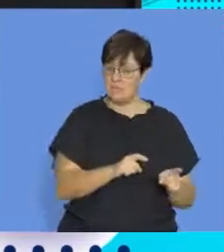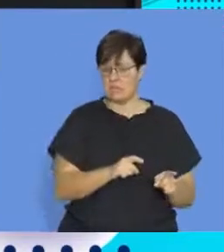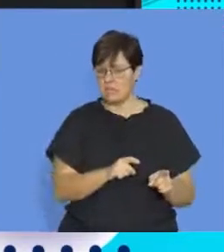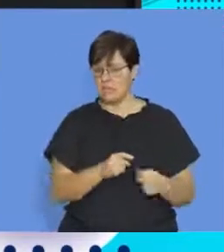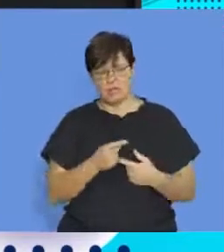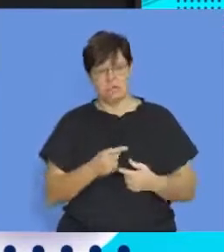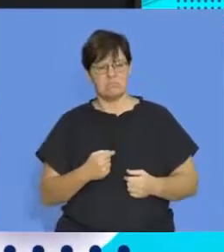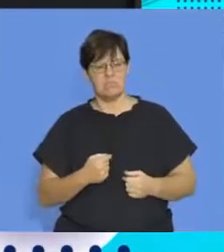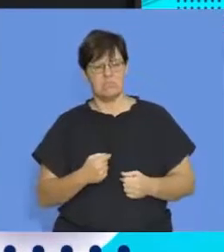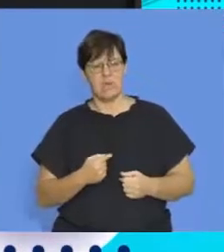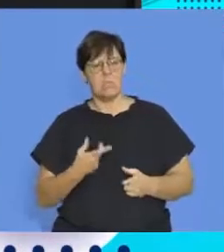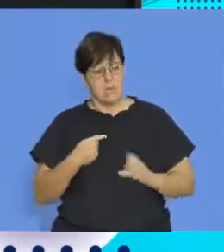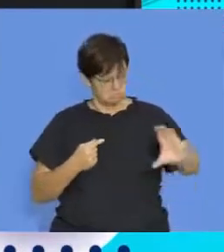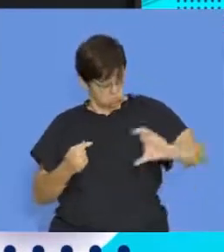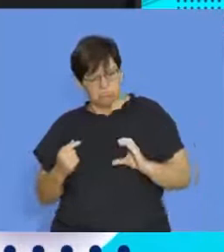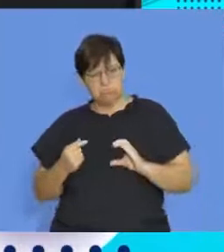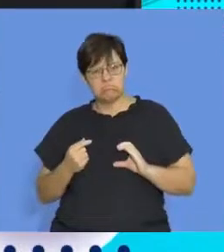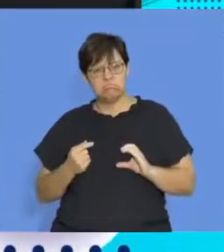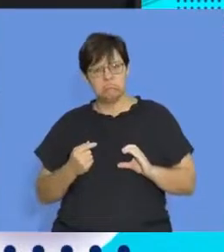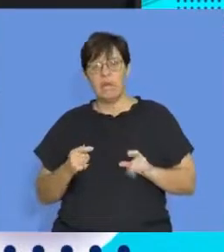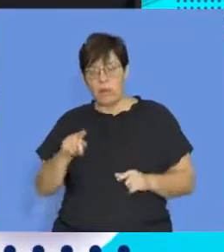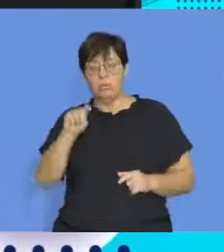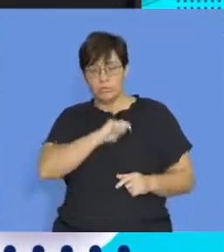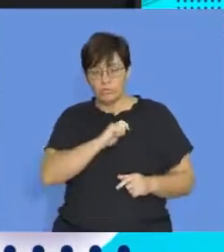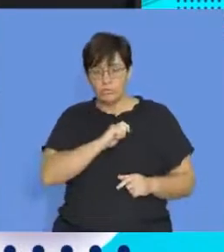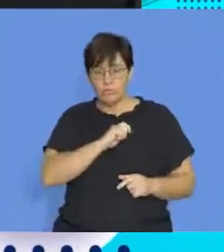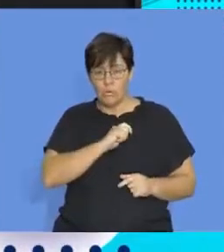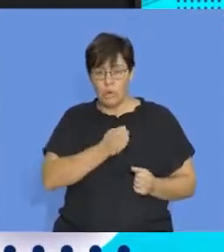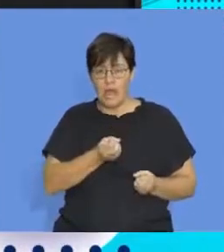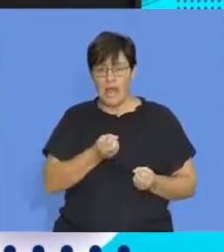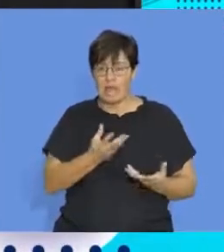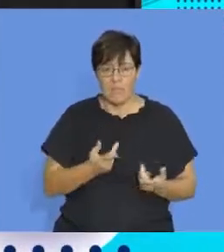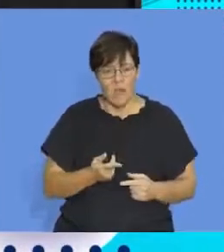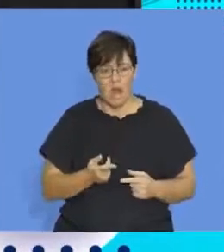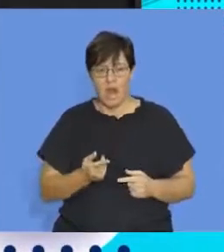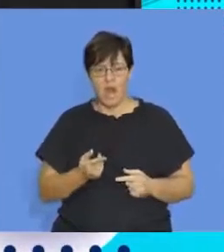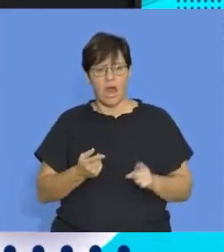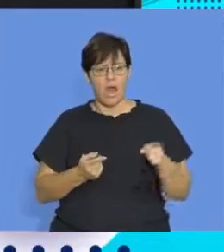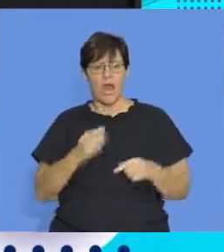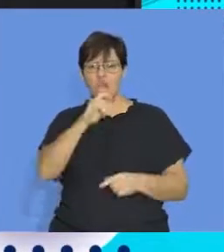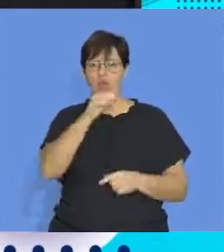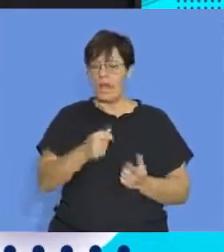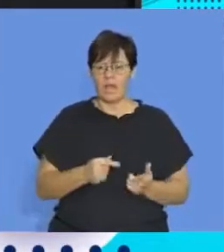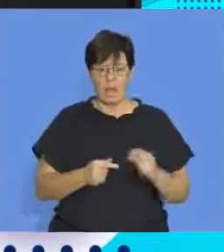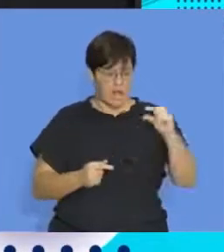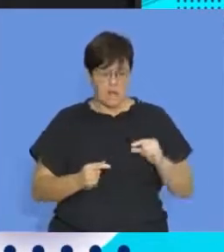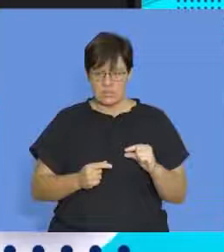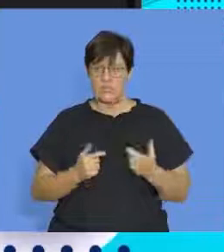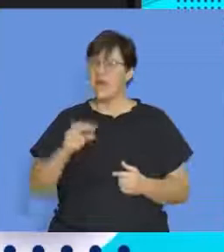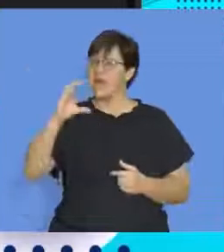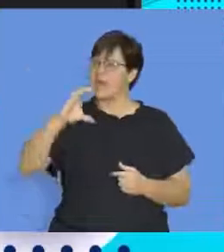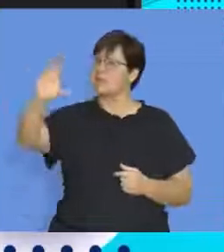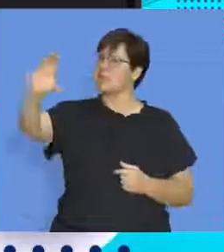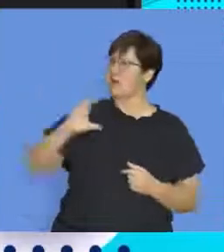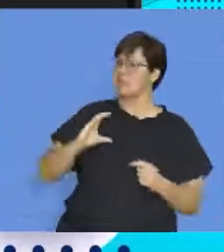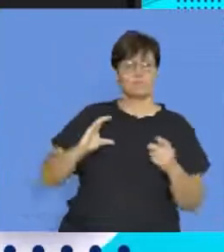Candace could take advantage. She could take more than what she was entitled to. Whereas poor Craig could be taking